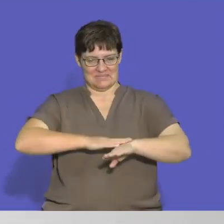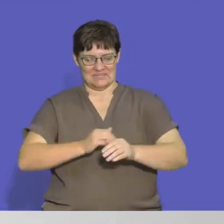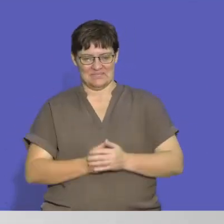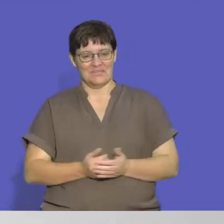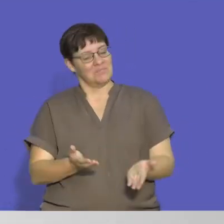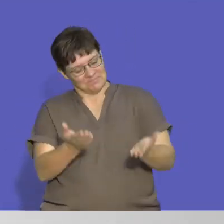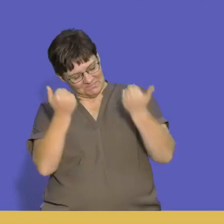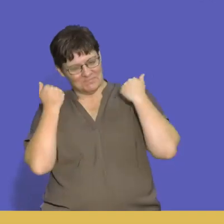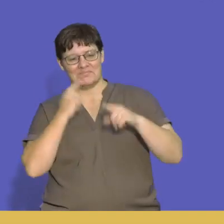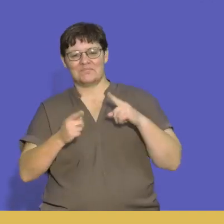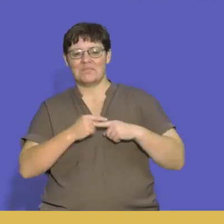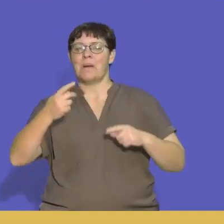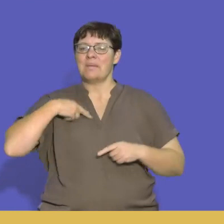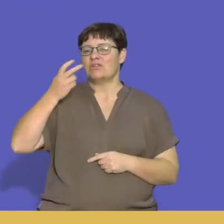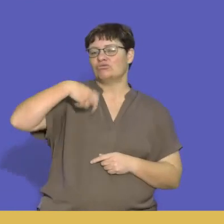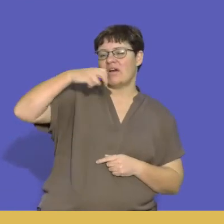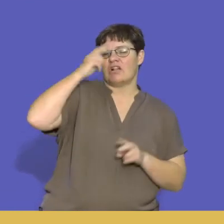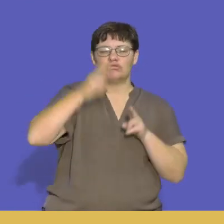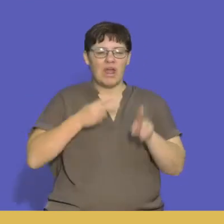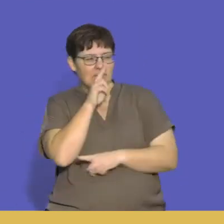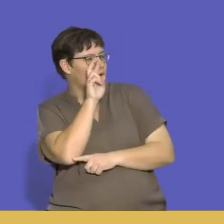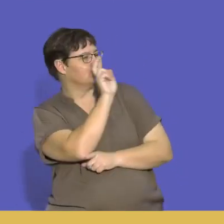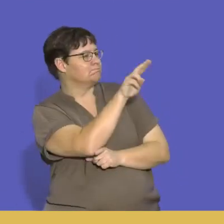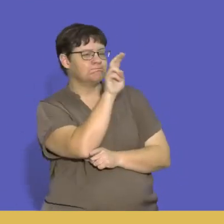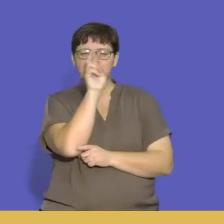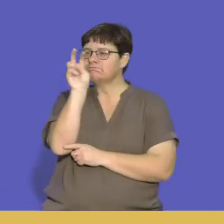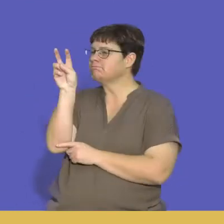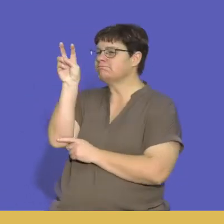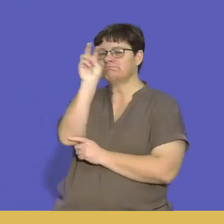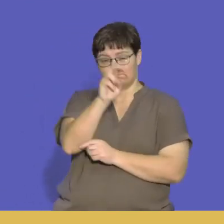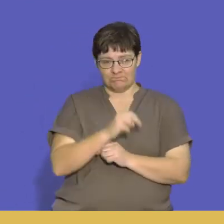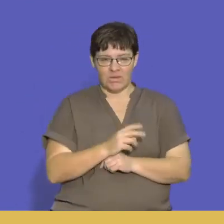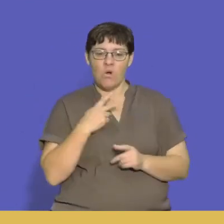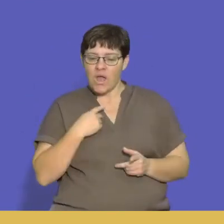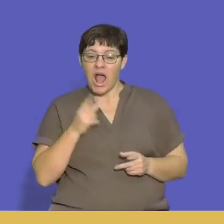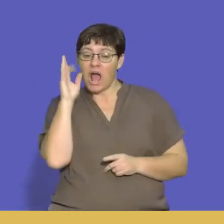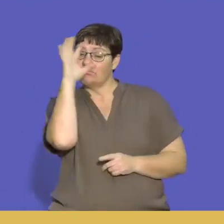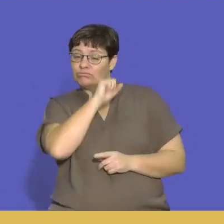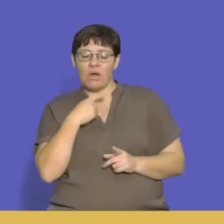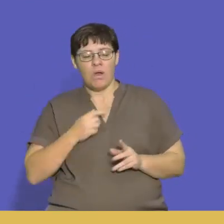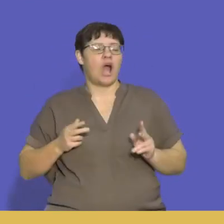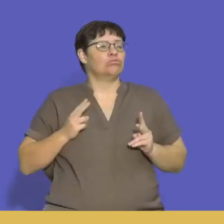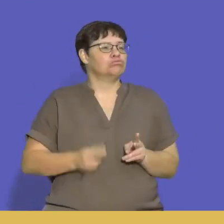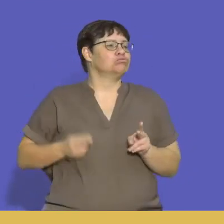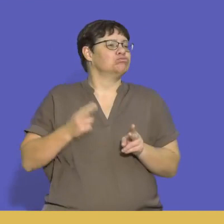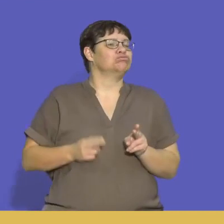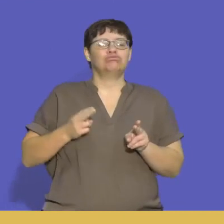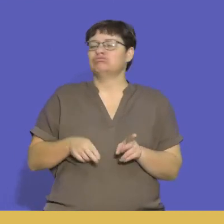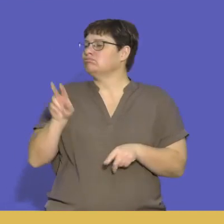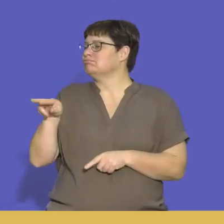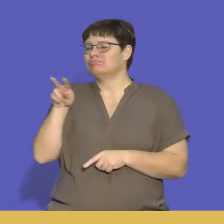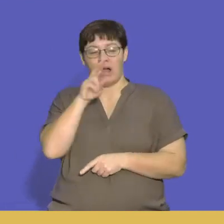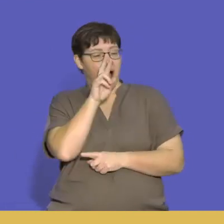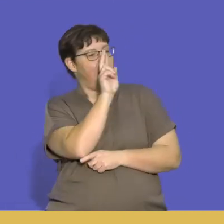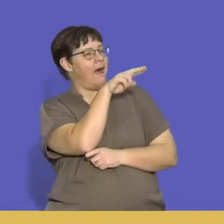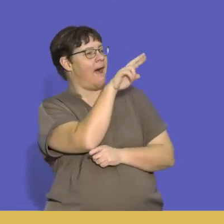Playtime. Let's play I traveled by train and I saw. We are going to pretend that we are going on a train trip.